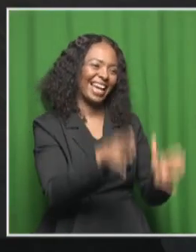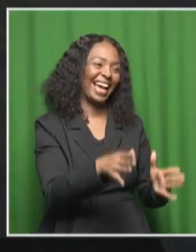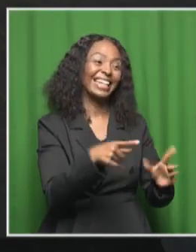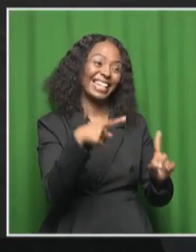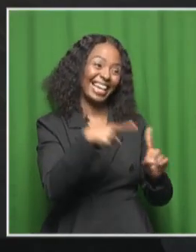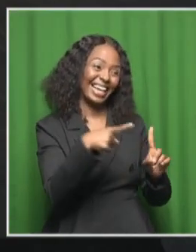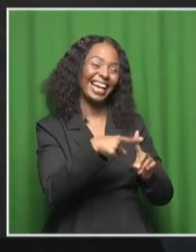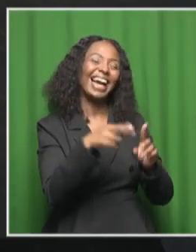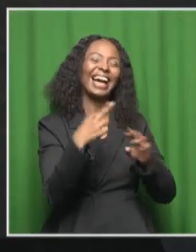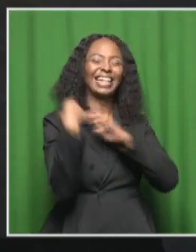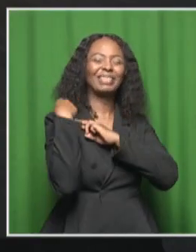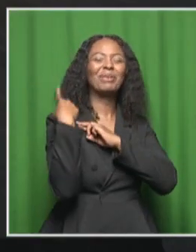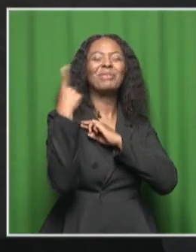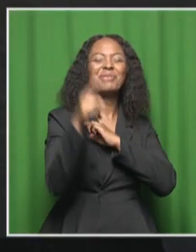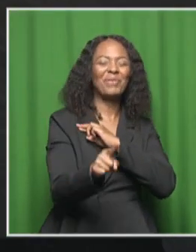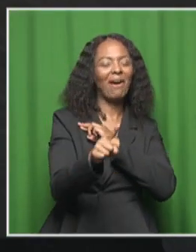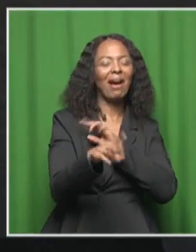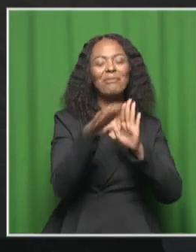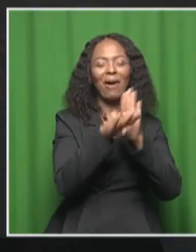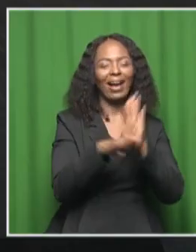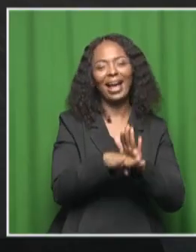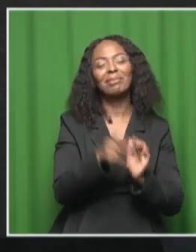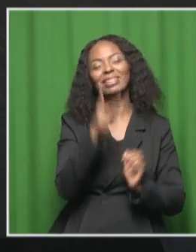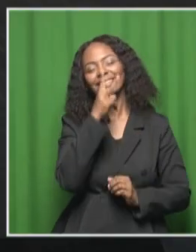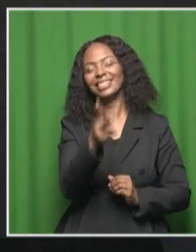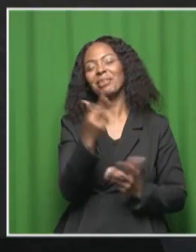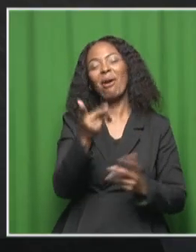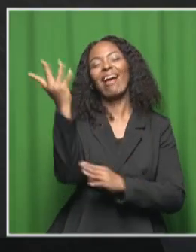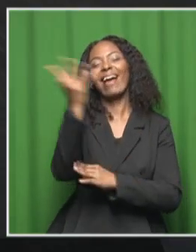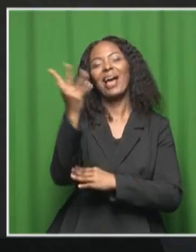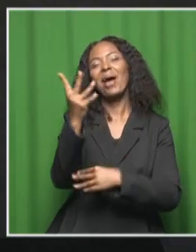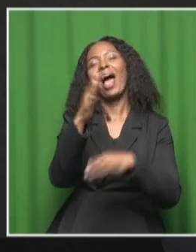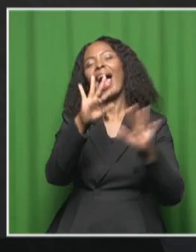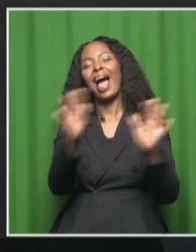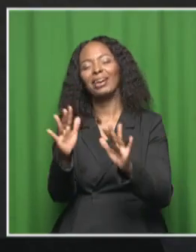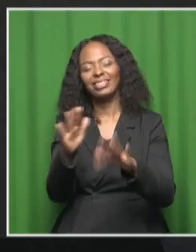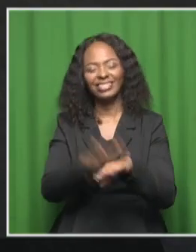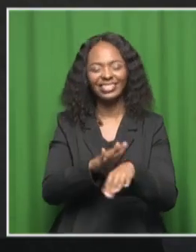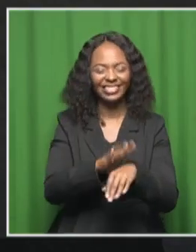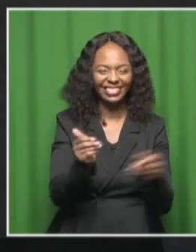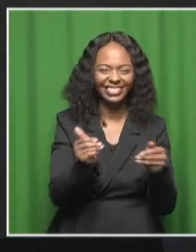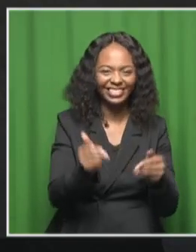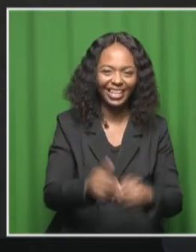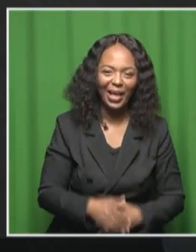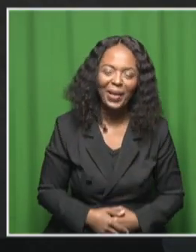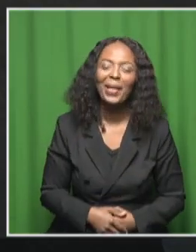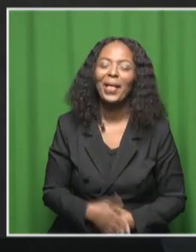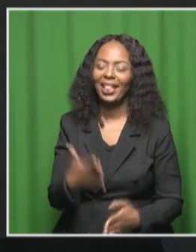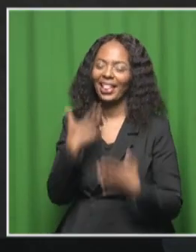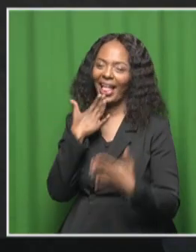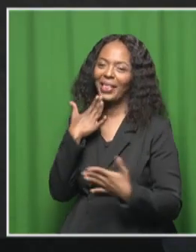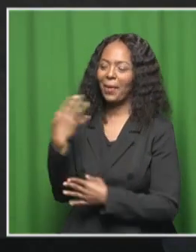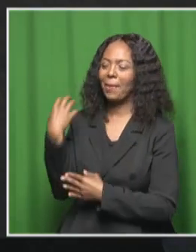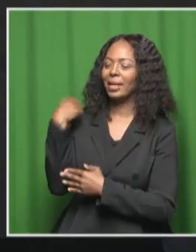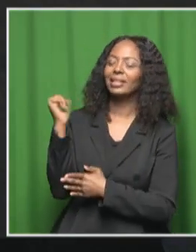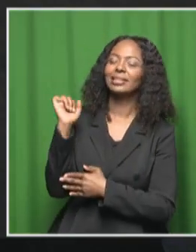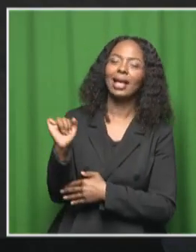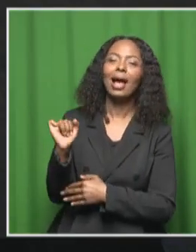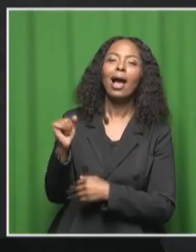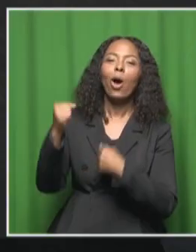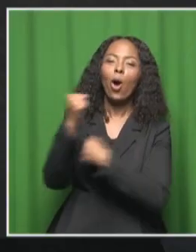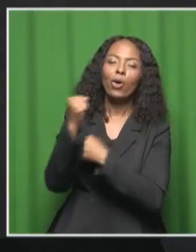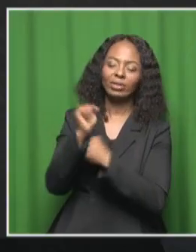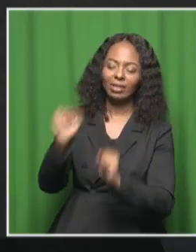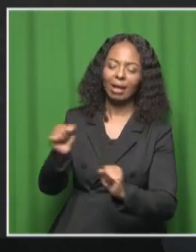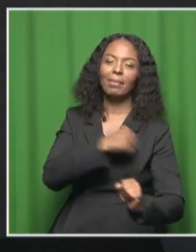sticks to the time. Thank you very much. Thank you so much for talking to us. And that is the Minister there in the Presidency,